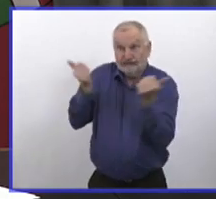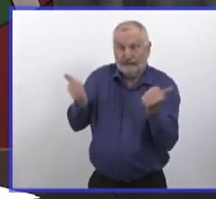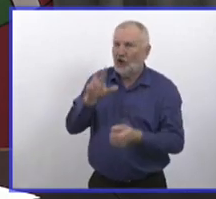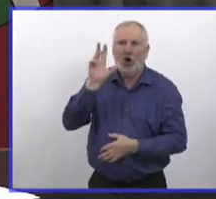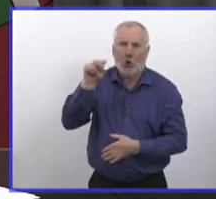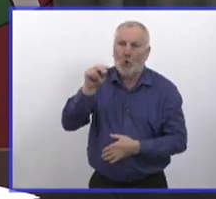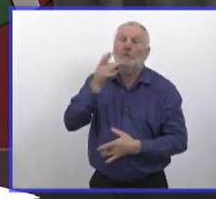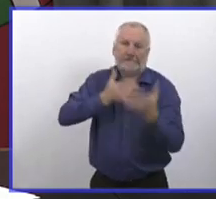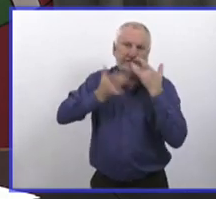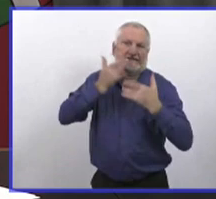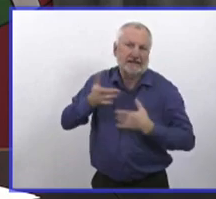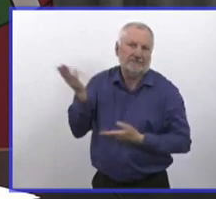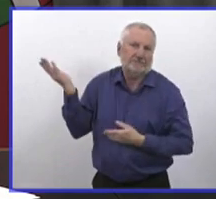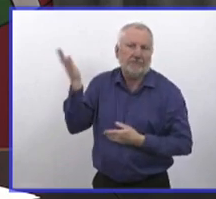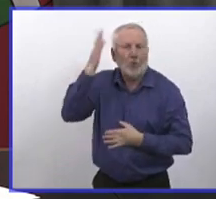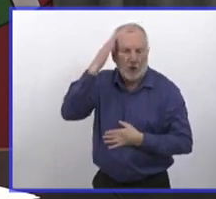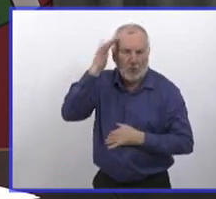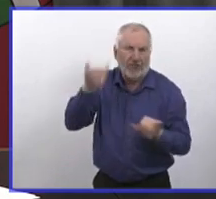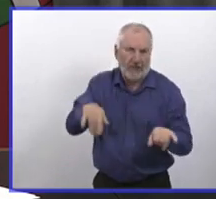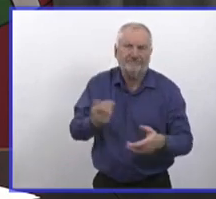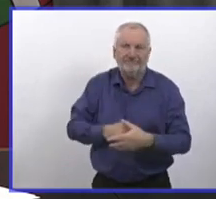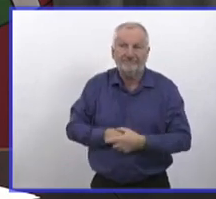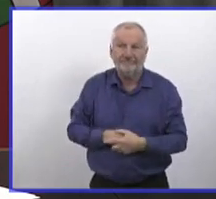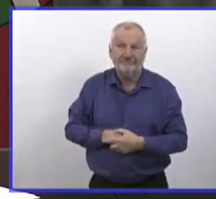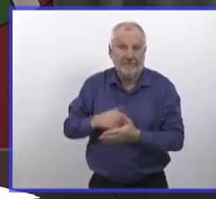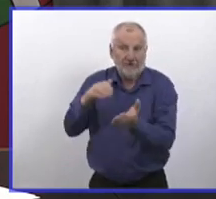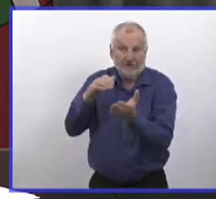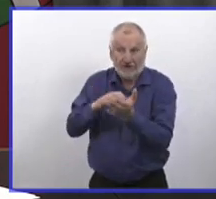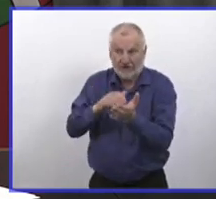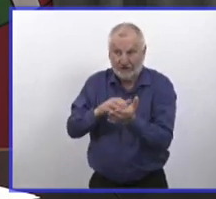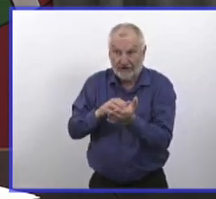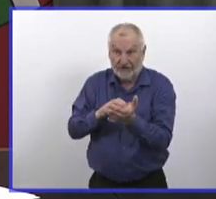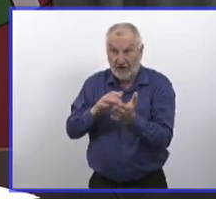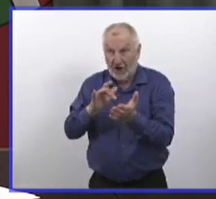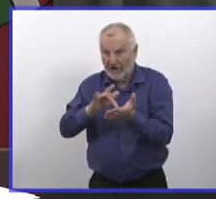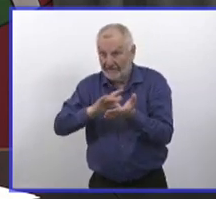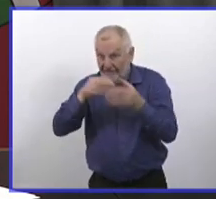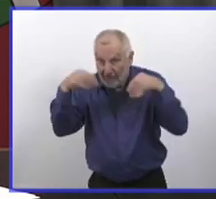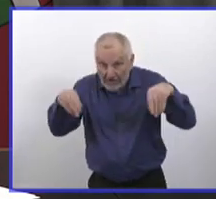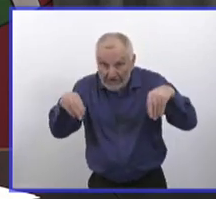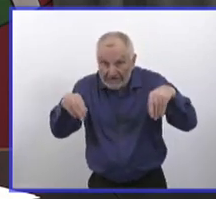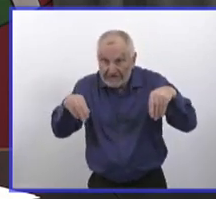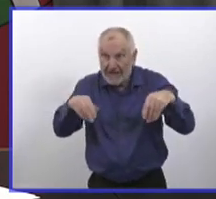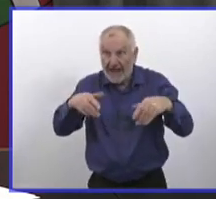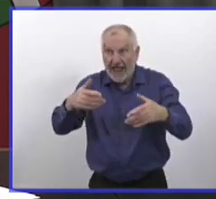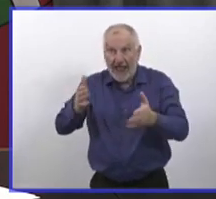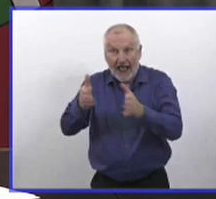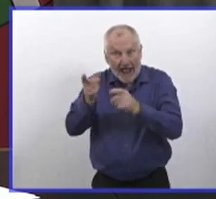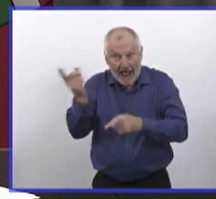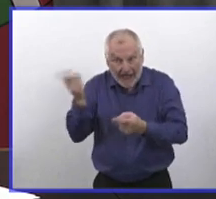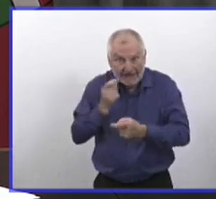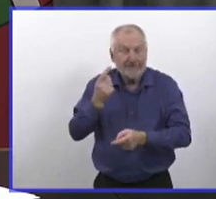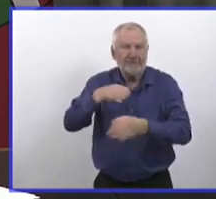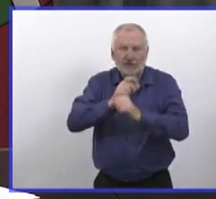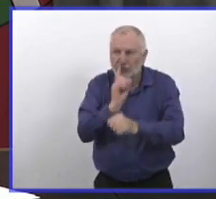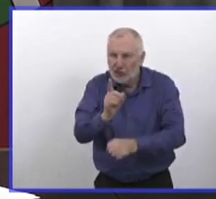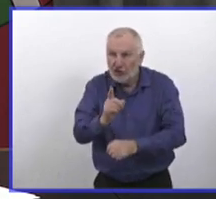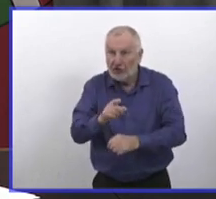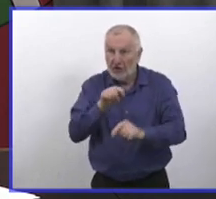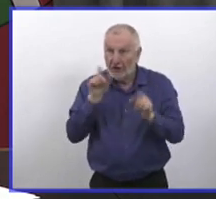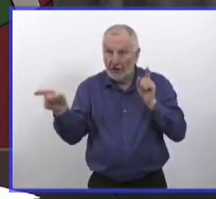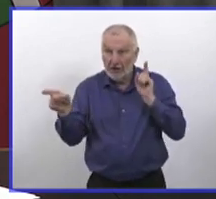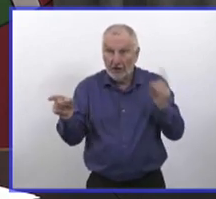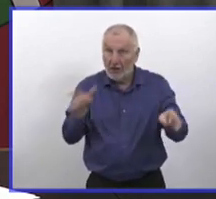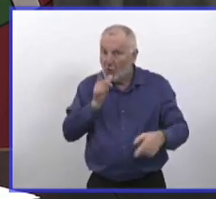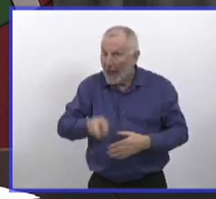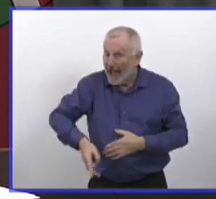asking the docs and the pharmacists to identify within the people that they have access to the highest